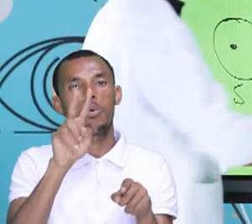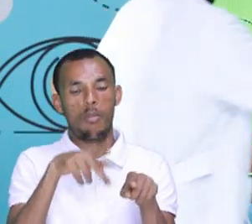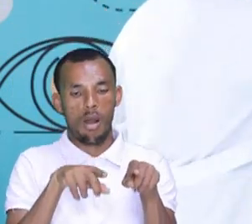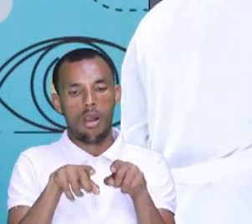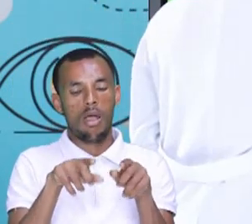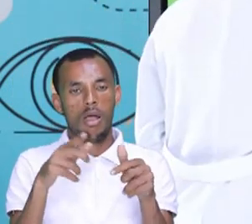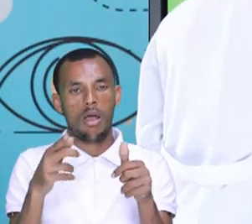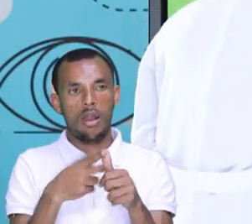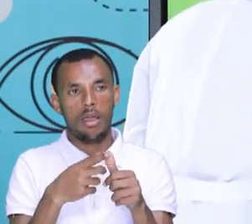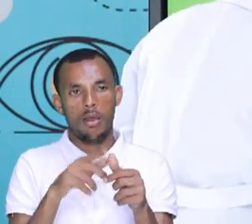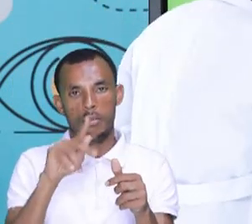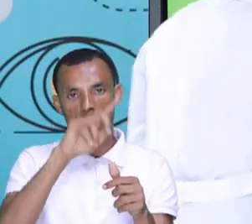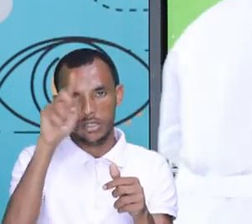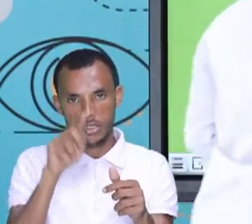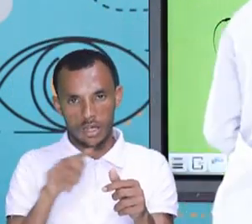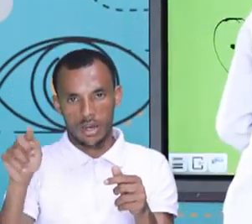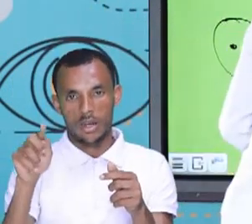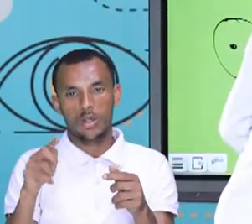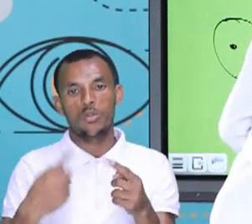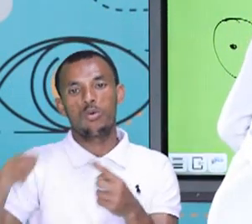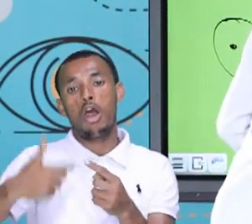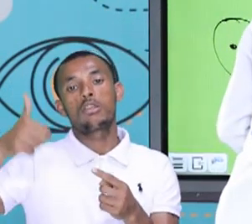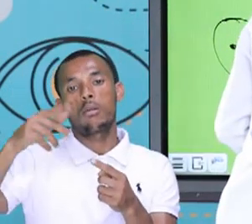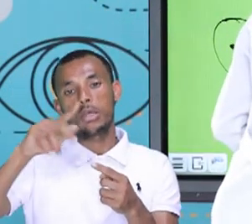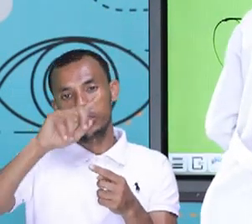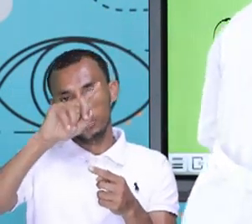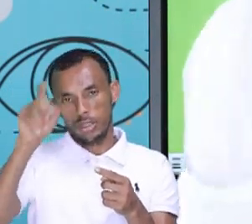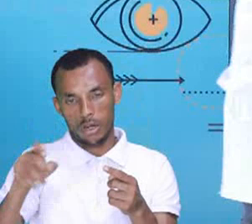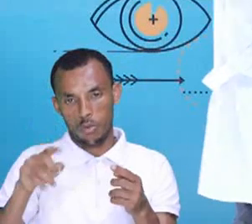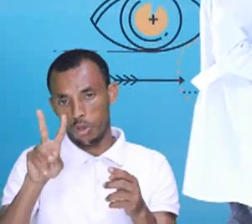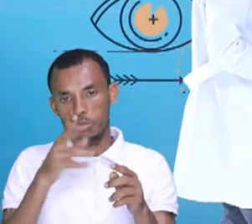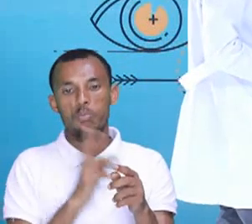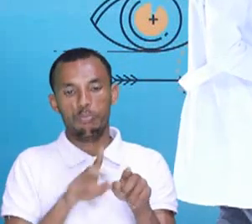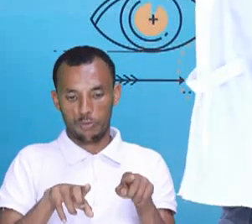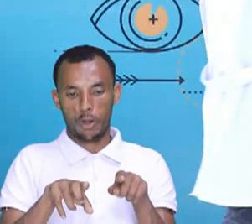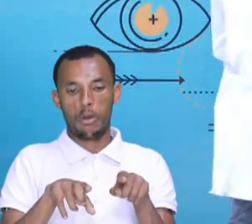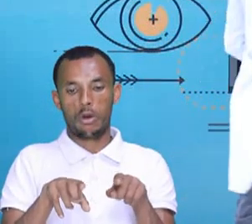Look, PZ, this PZ with this PZ, these 2 are parallel.